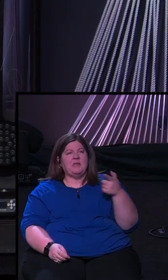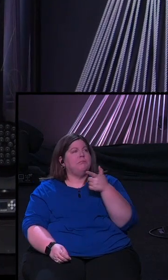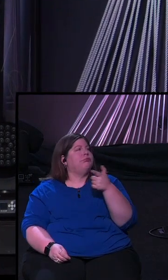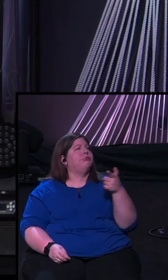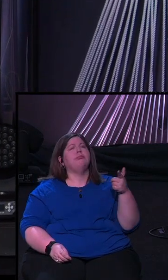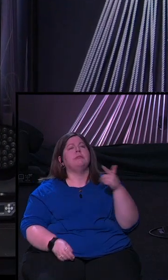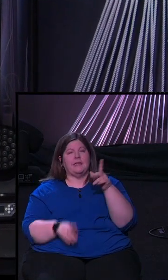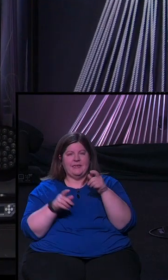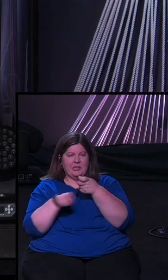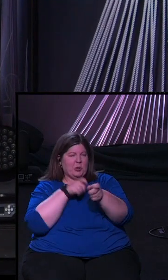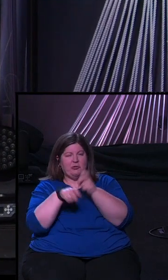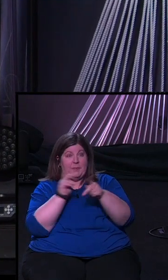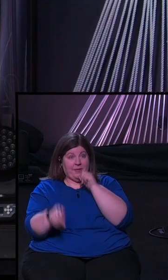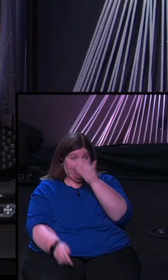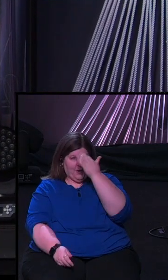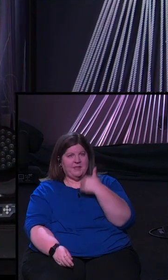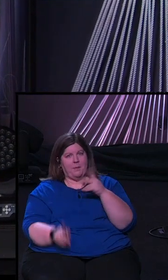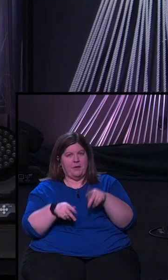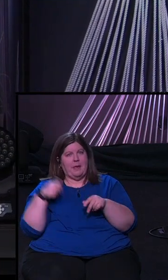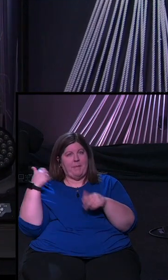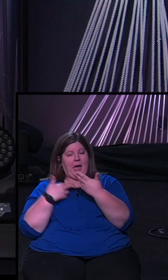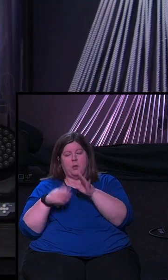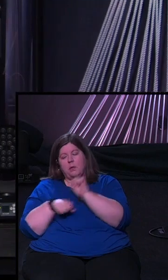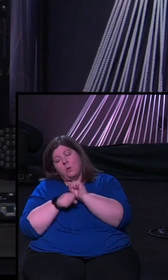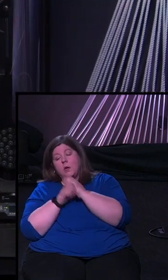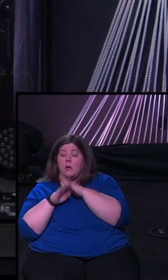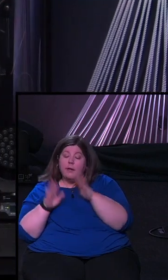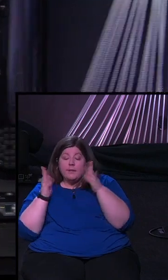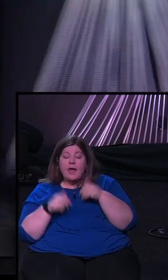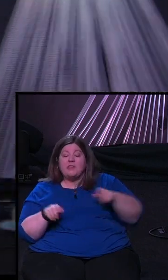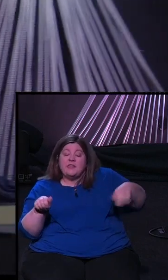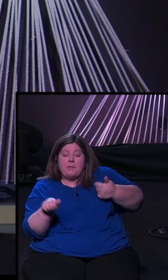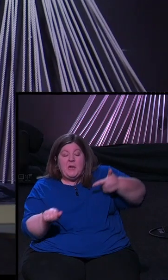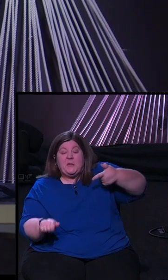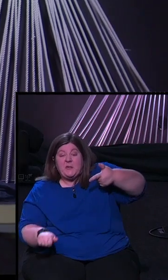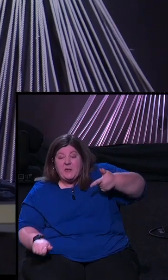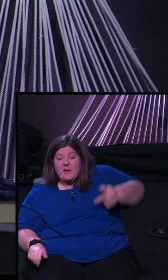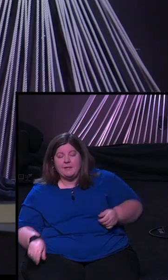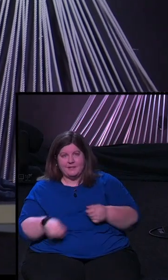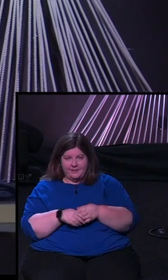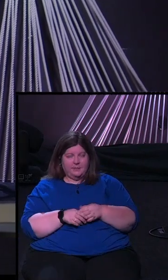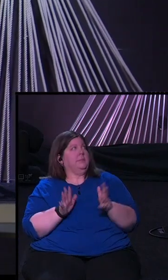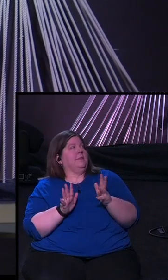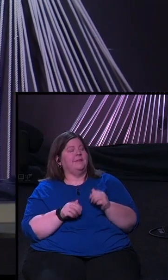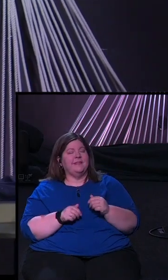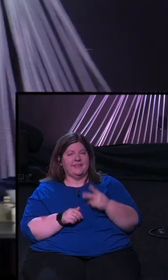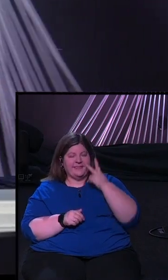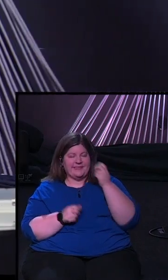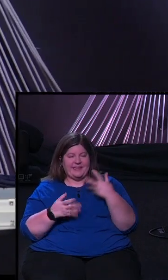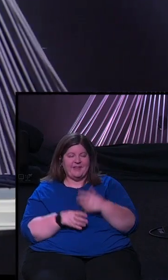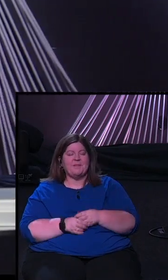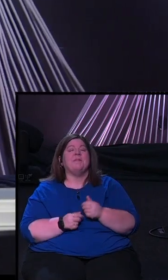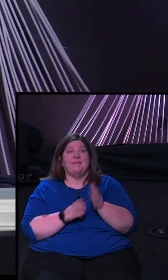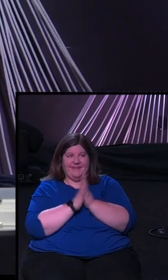people that didn't know I was there. So there's somebody in the back room. They were working quietly. So I just snuck up on them and just try to see them jump. I mean,